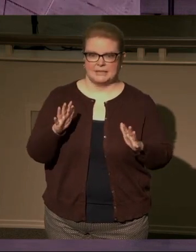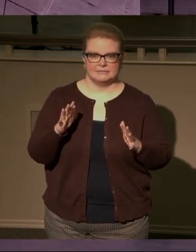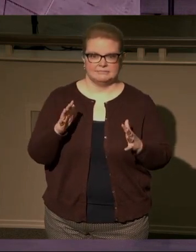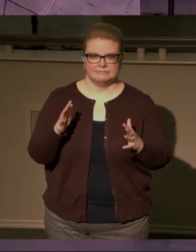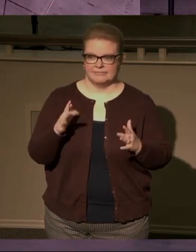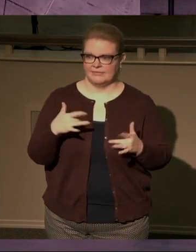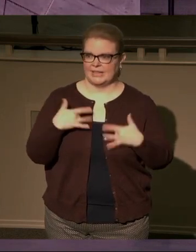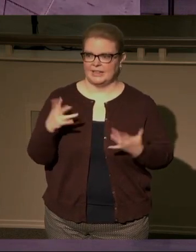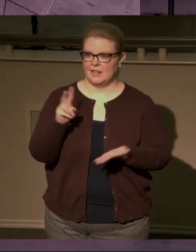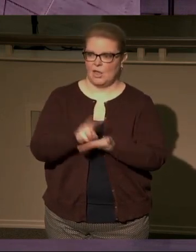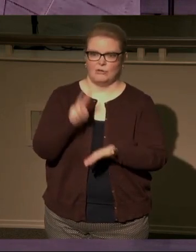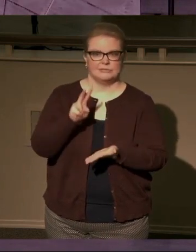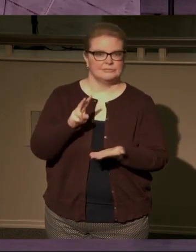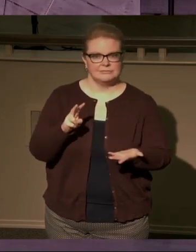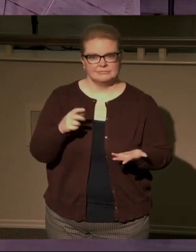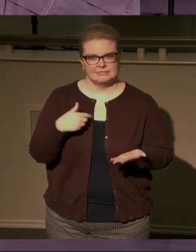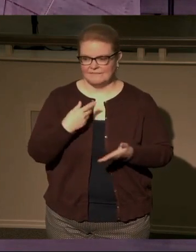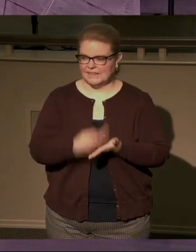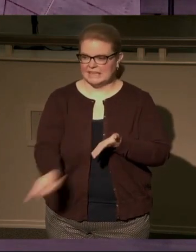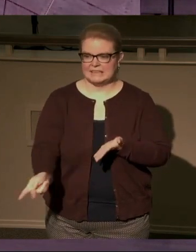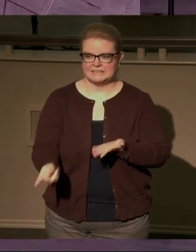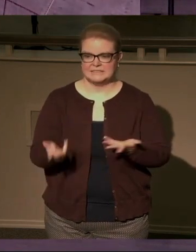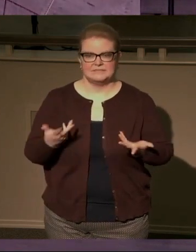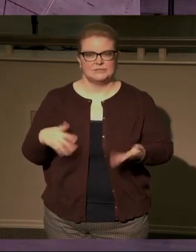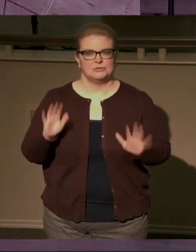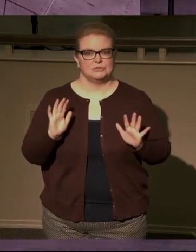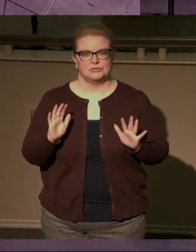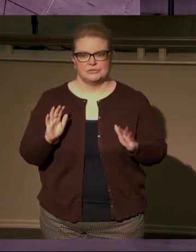morning. And you're like, I've already failed.